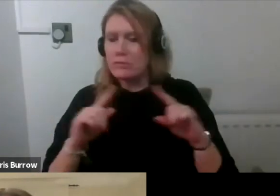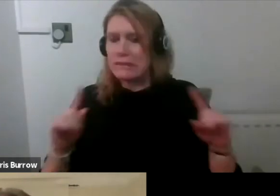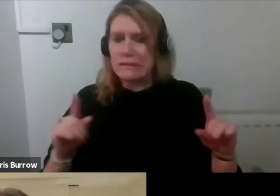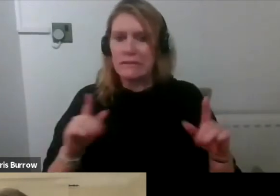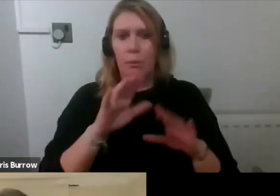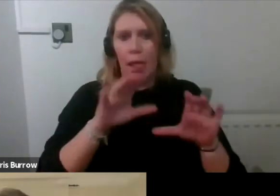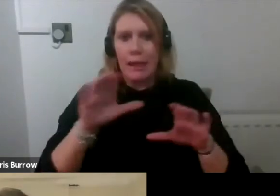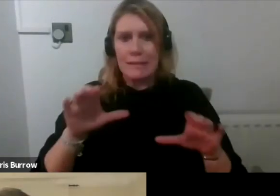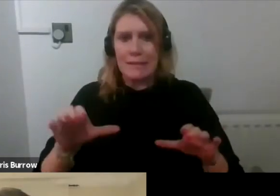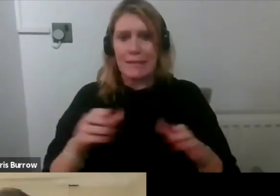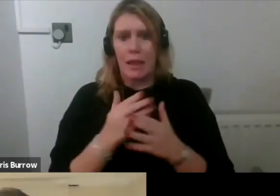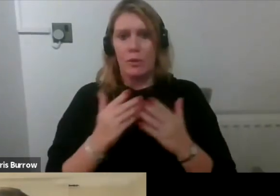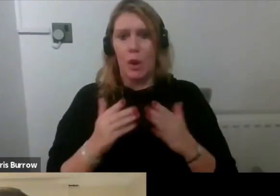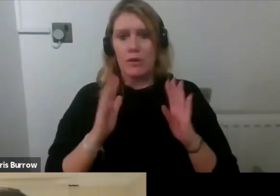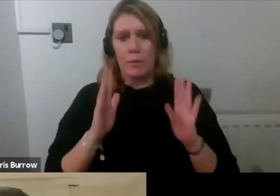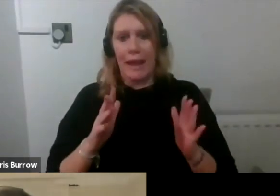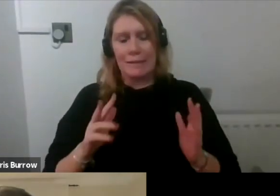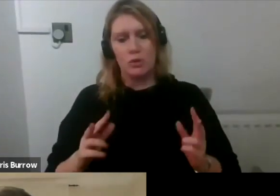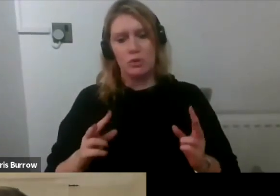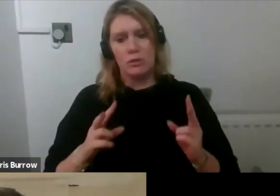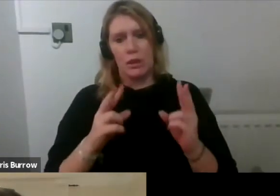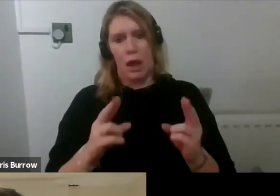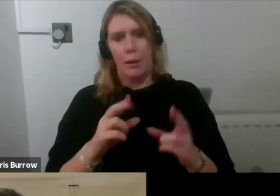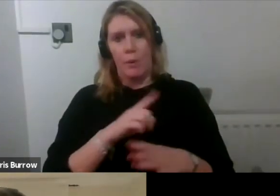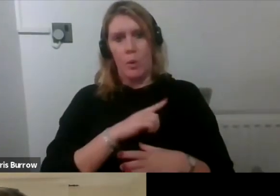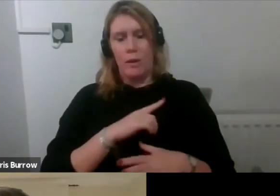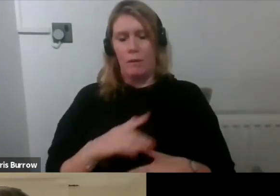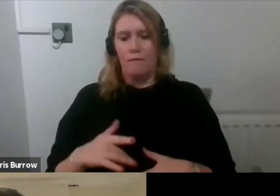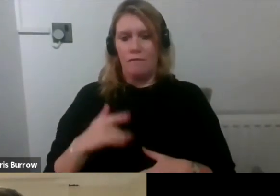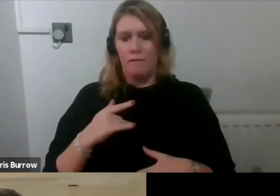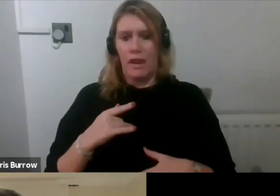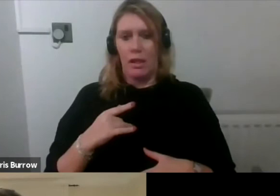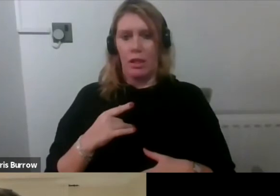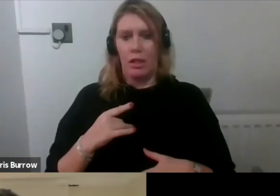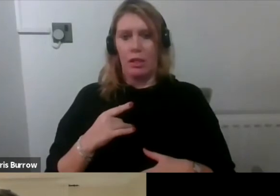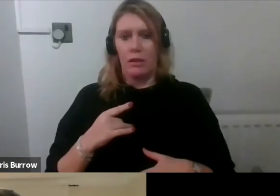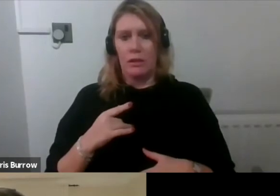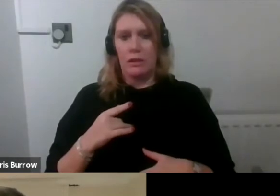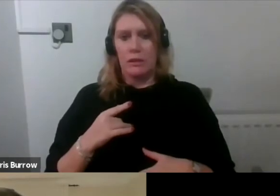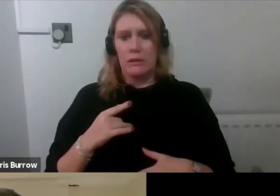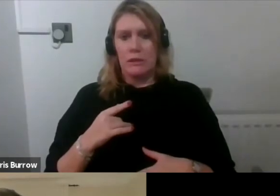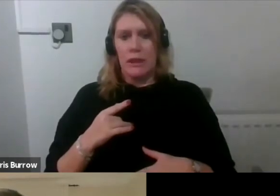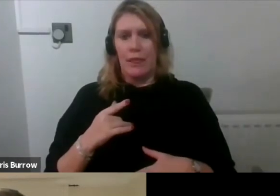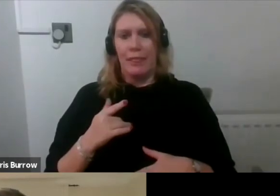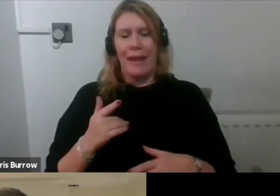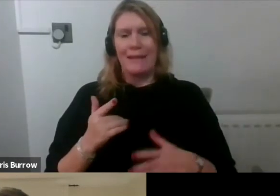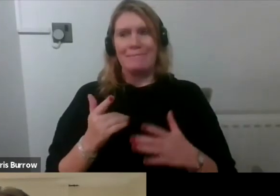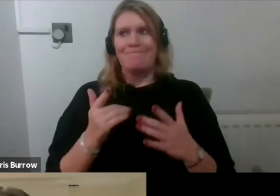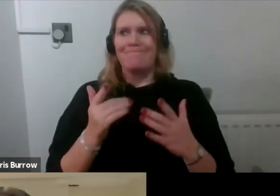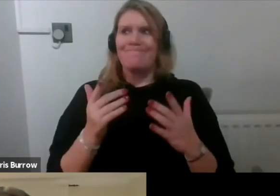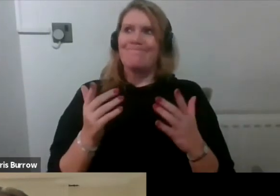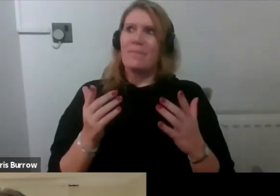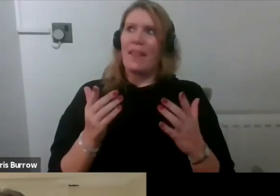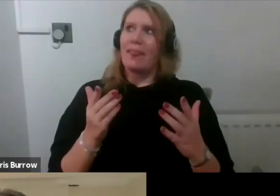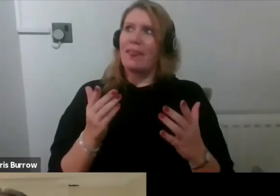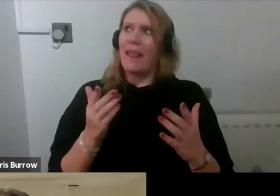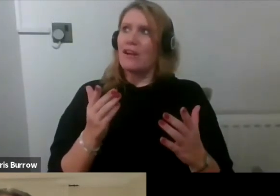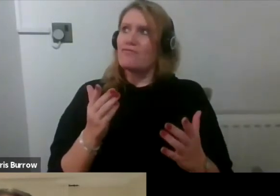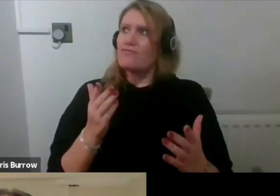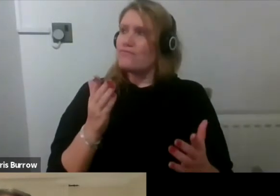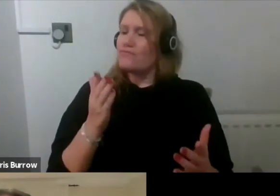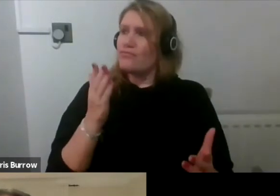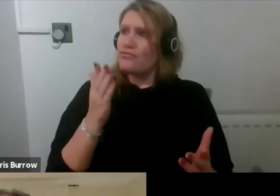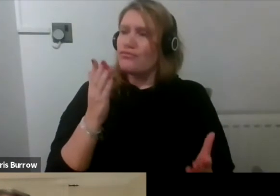because it didn't get that degree of verisimilitude. There's a word I love, but it didn't have that realness.